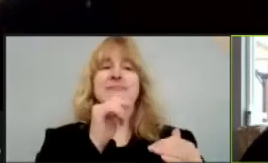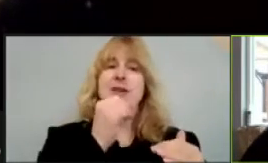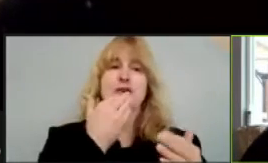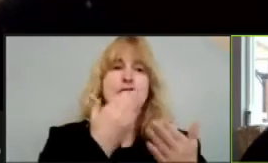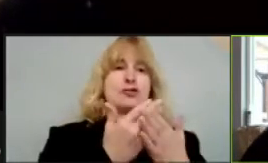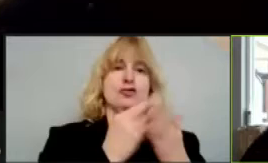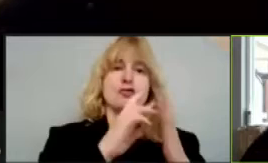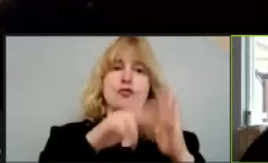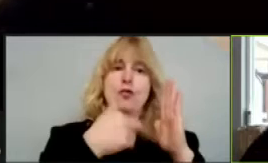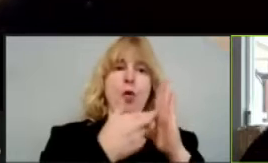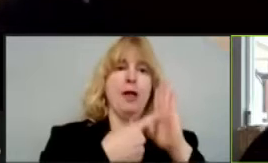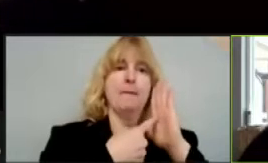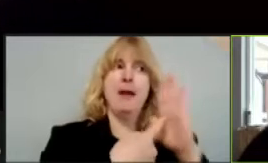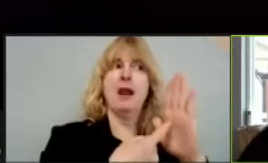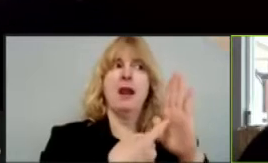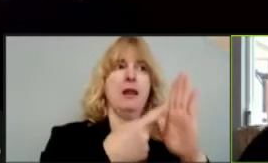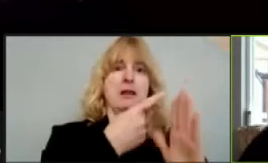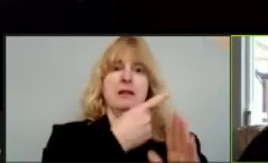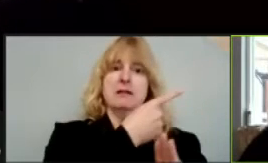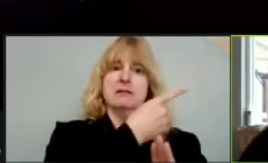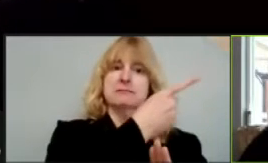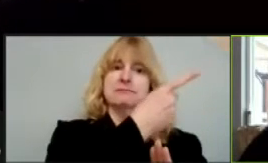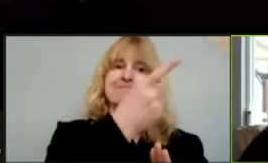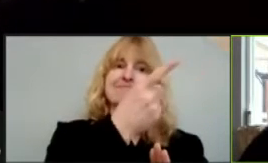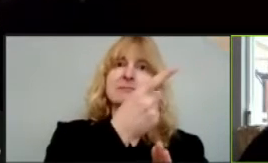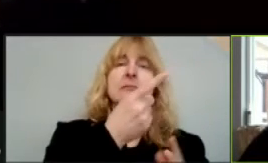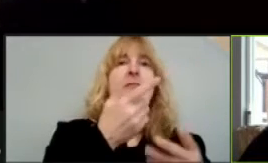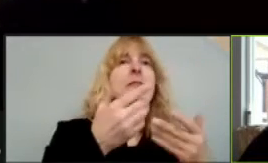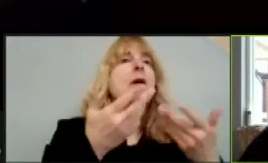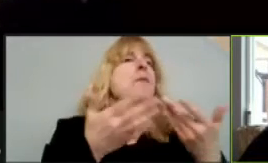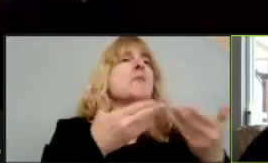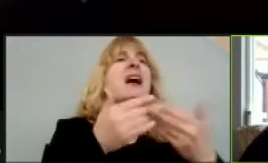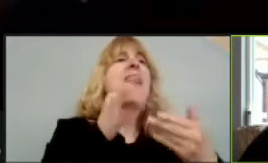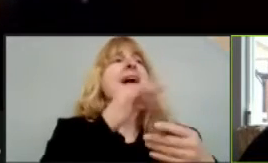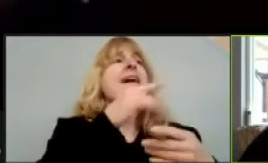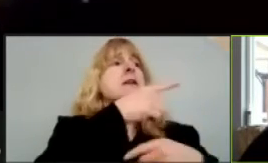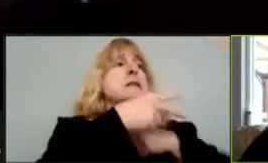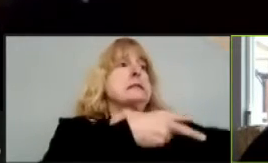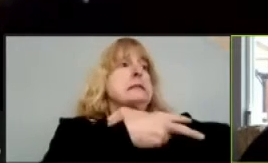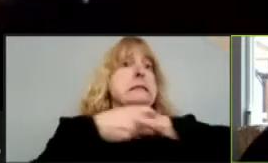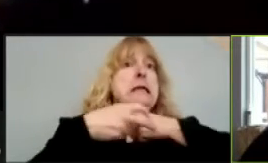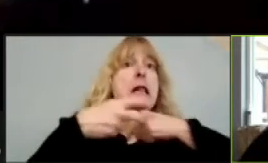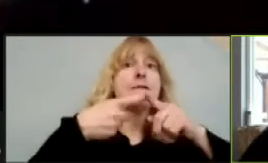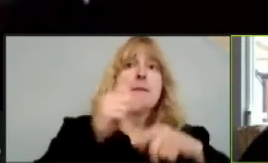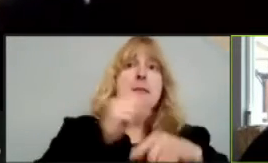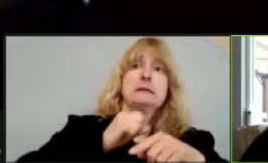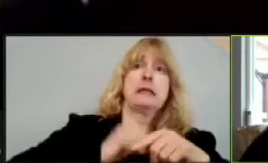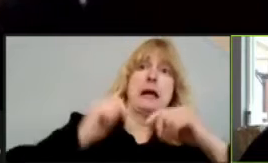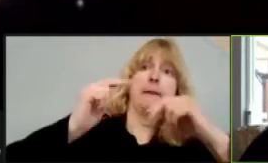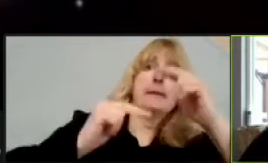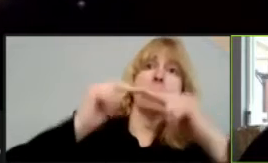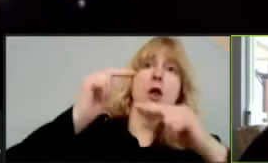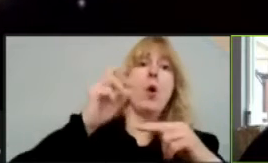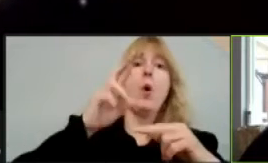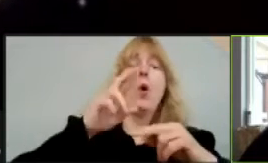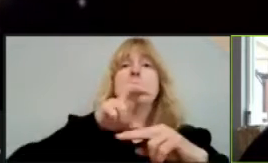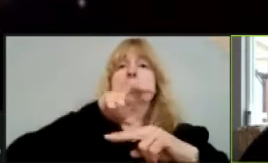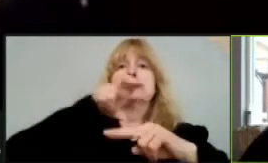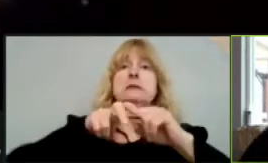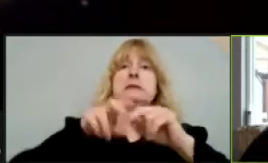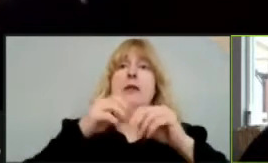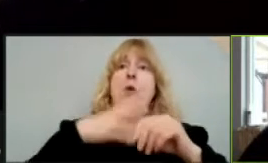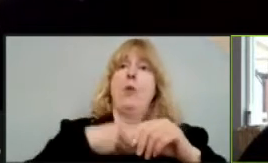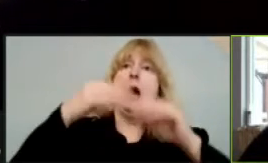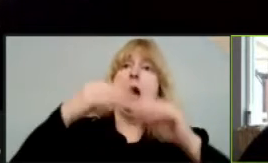of that. And whether that person is, stealing things from the Senate building or sitting, somewhere in the White House, wherever they